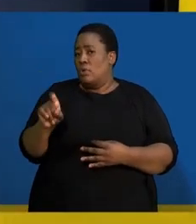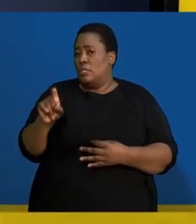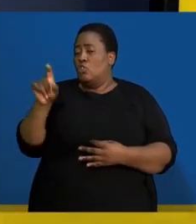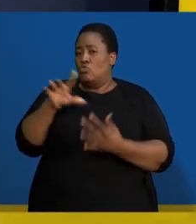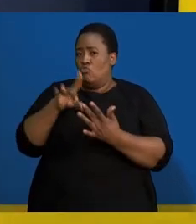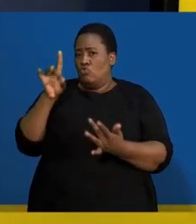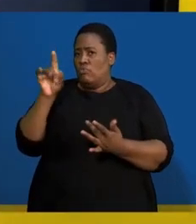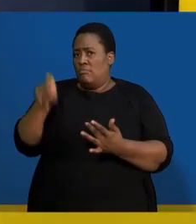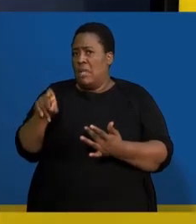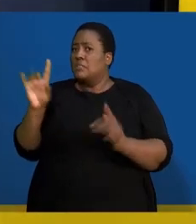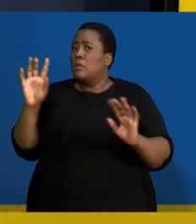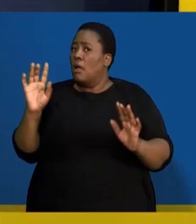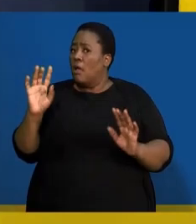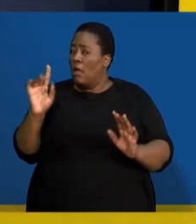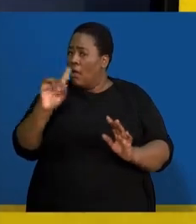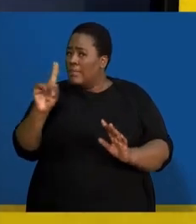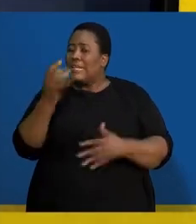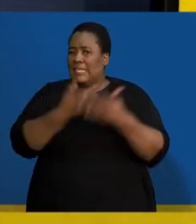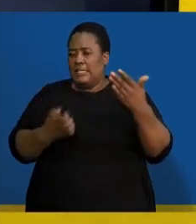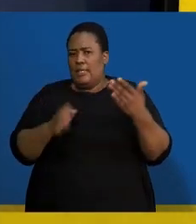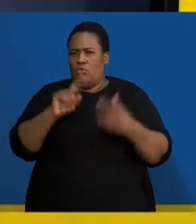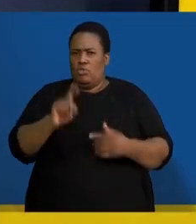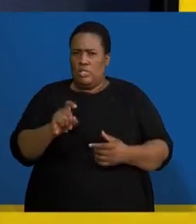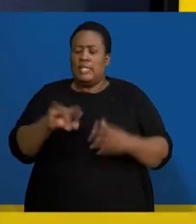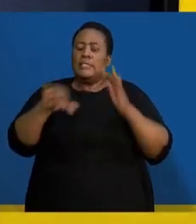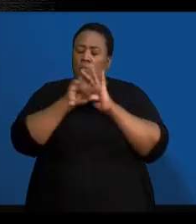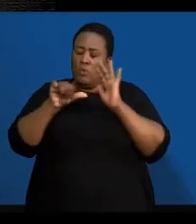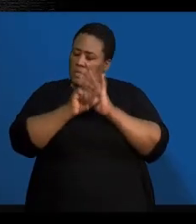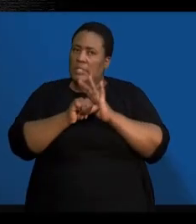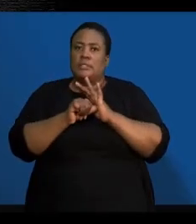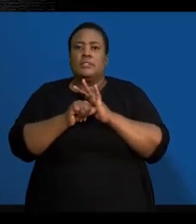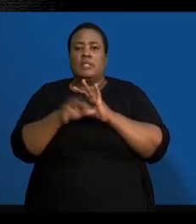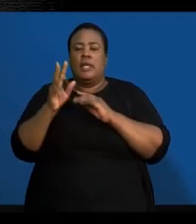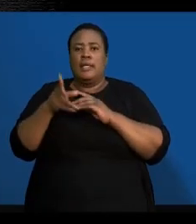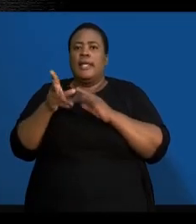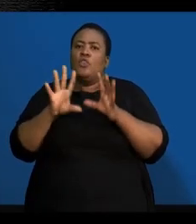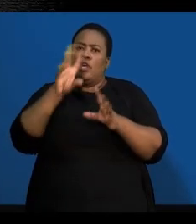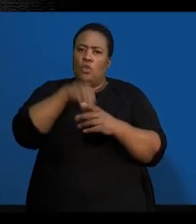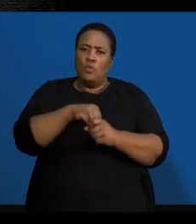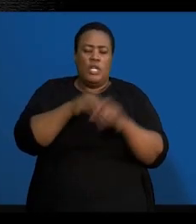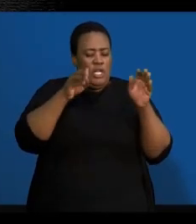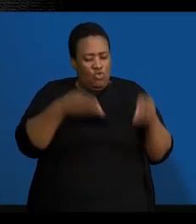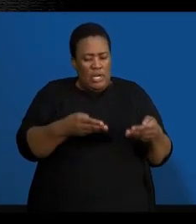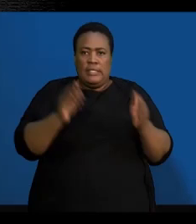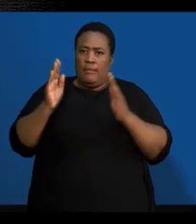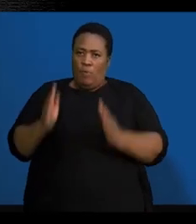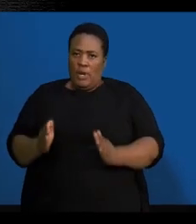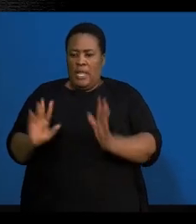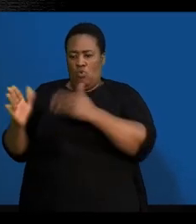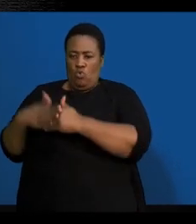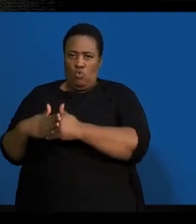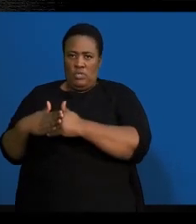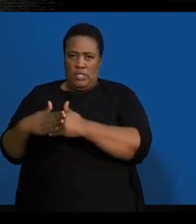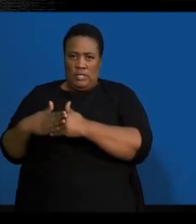has to be an essay question. So, it is very important that you include an introduction, body, and conclusion